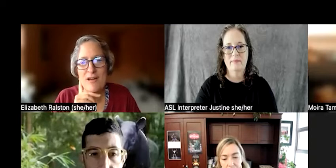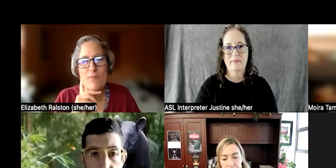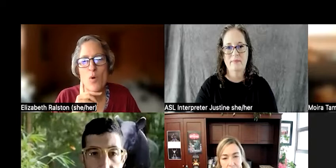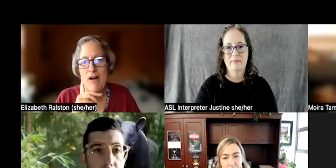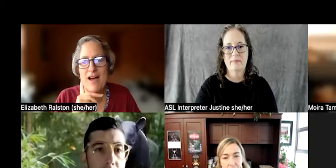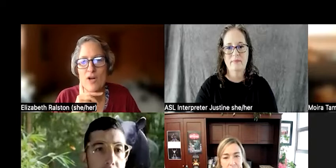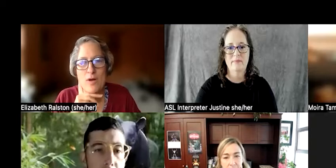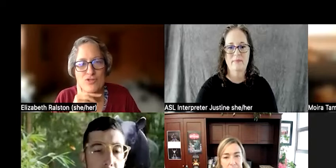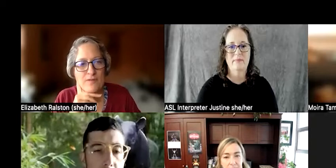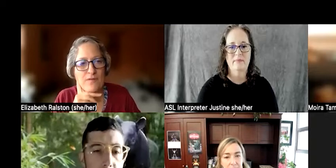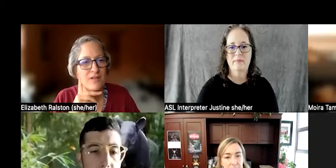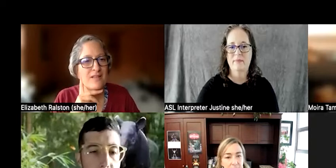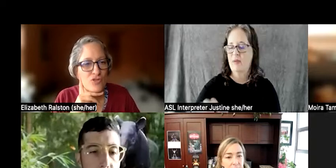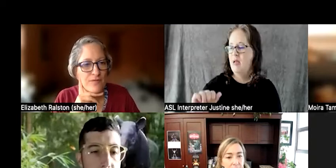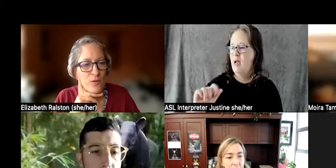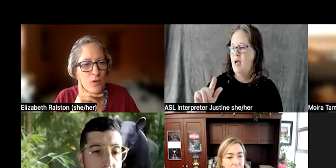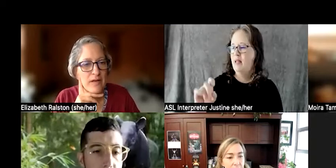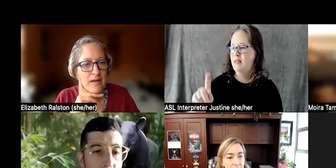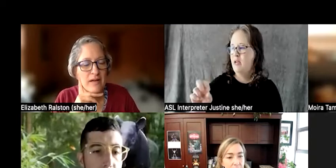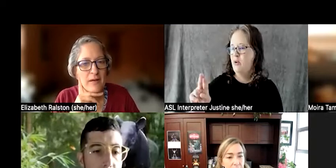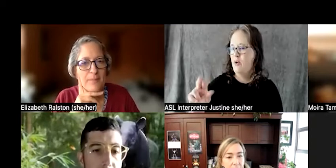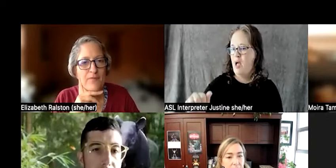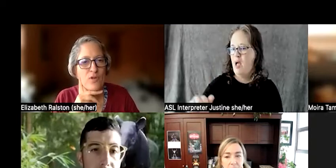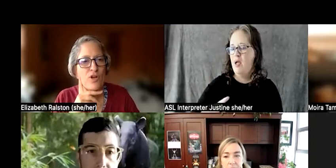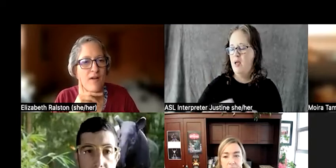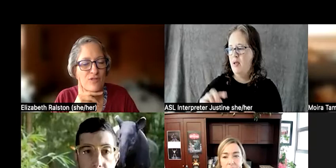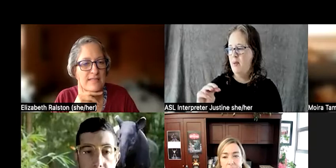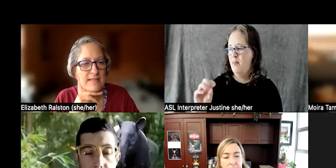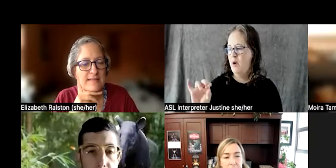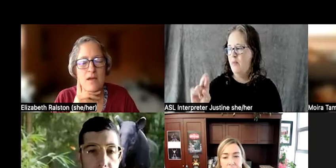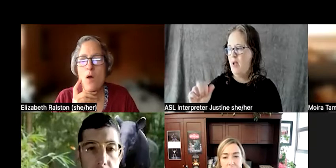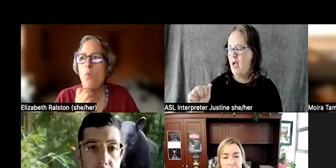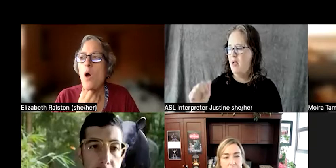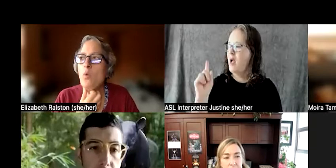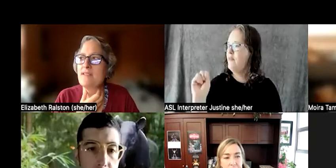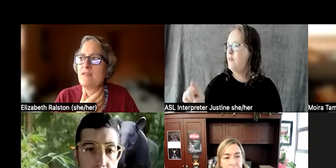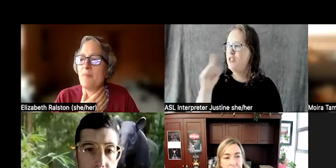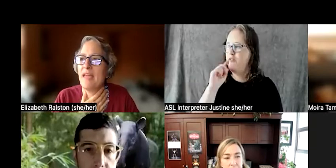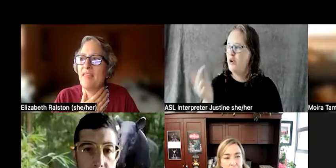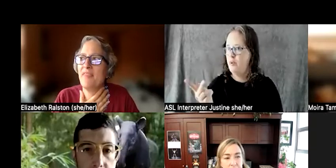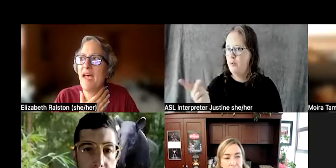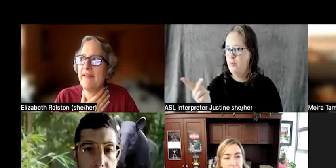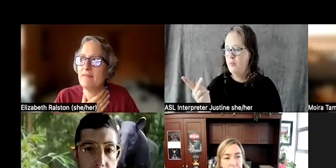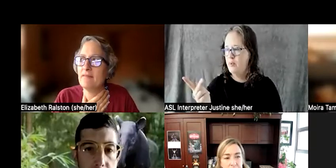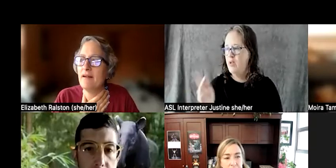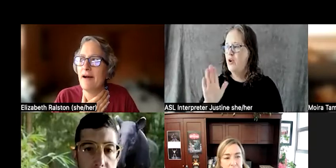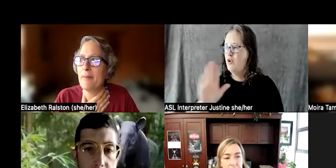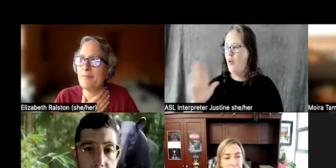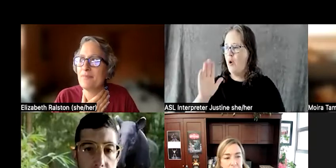Alexander and Laura, I have a question for each of you for your conferences. What was something